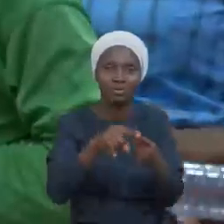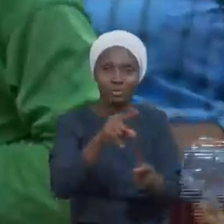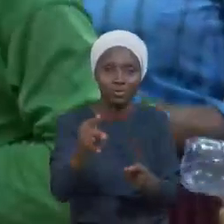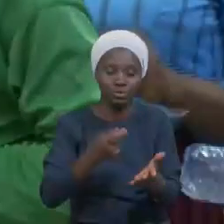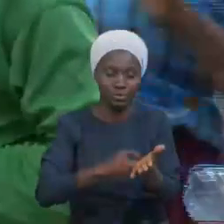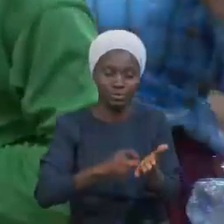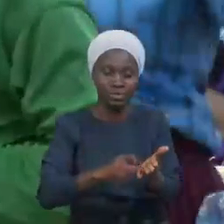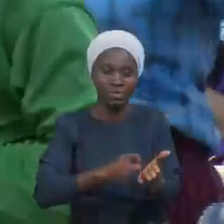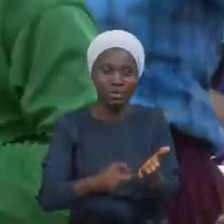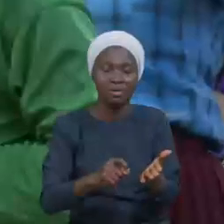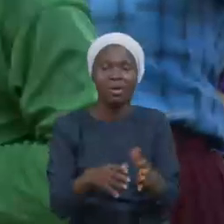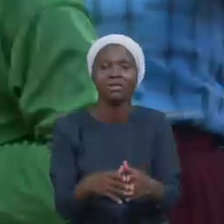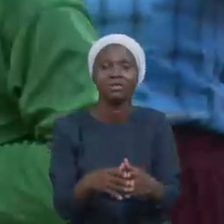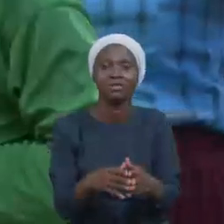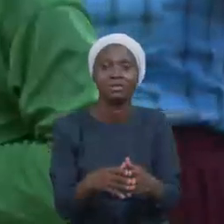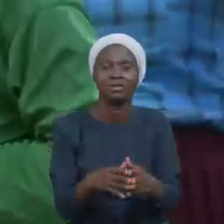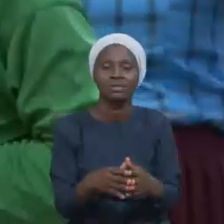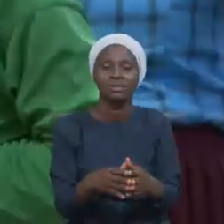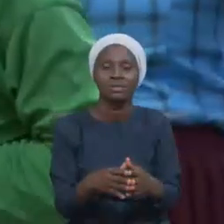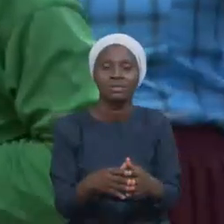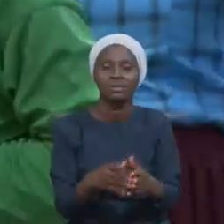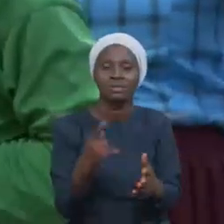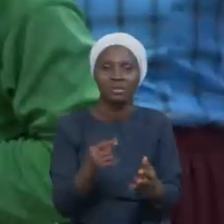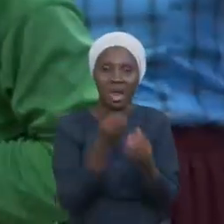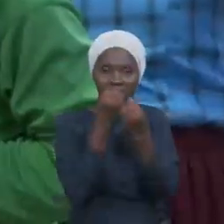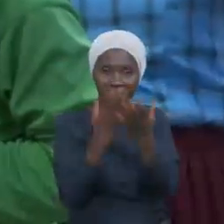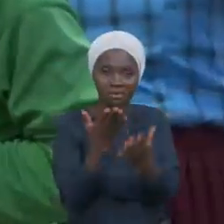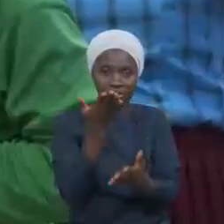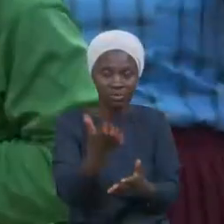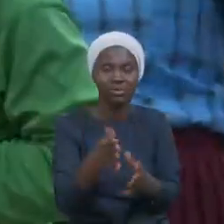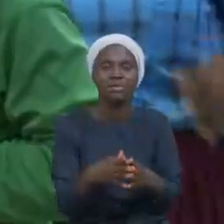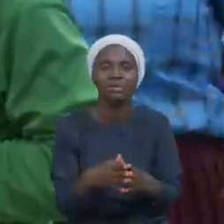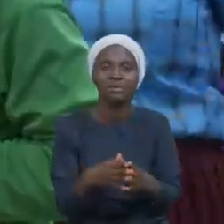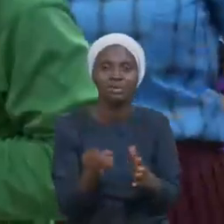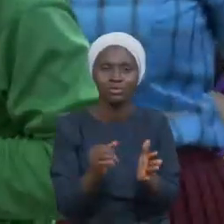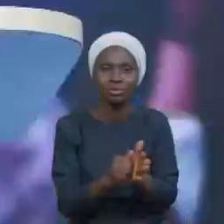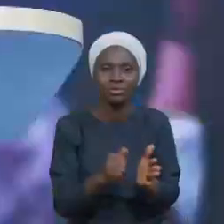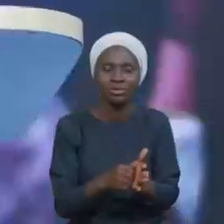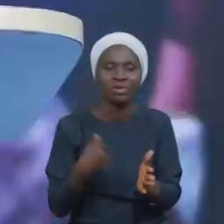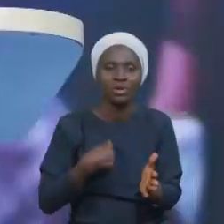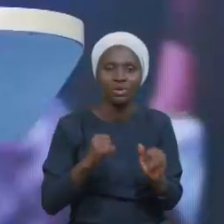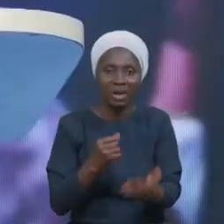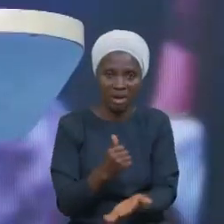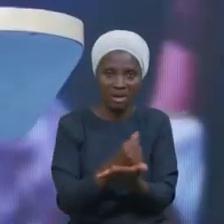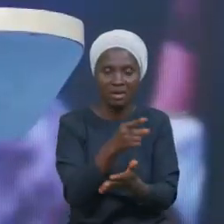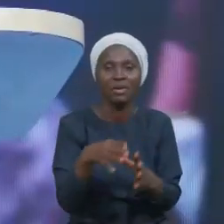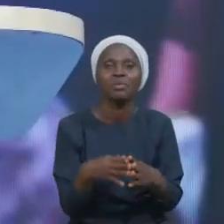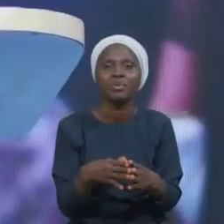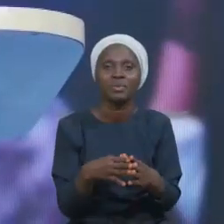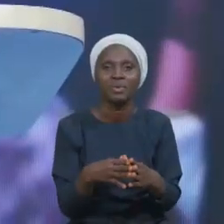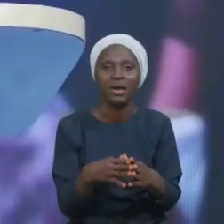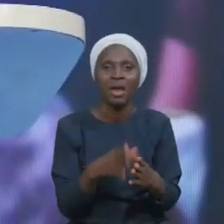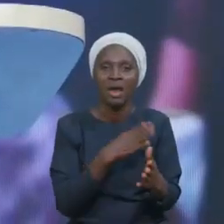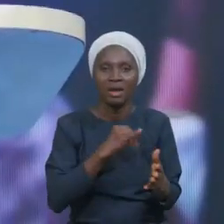in Christ. After that, I'll come back to pray for those who are sick tonight. Miracles of